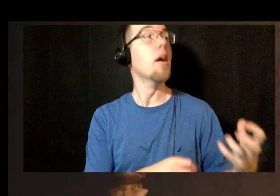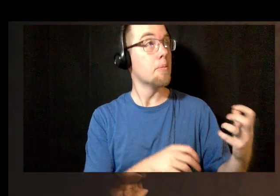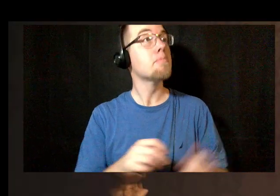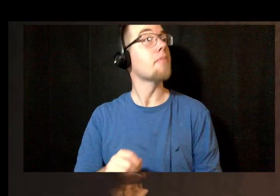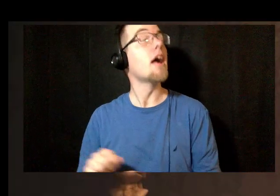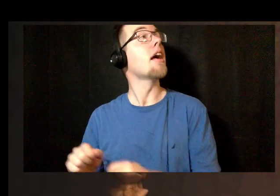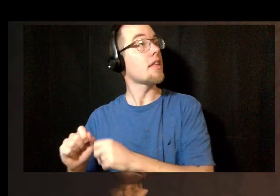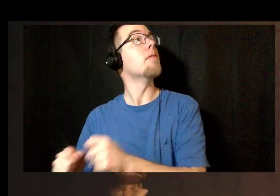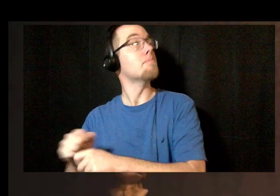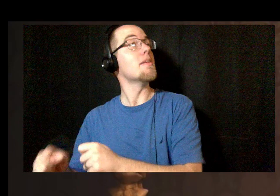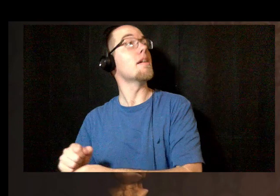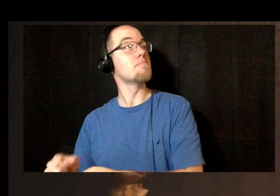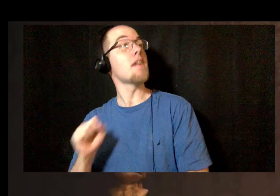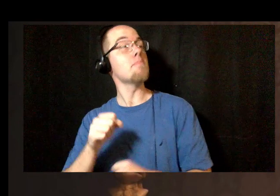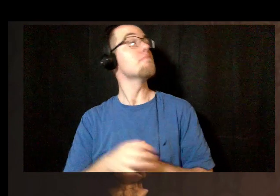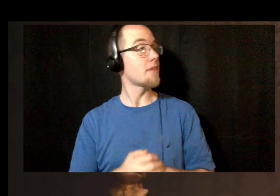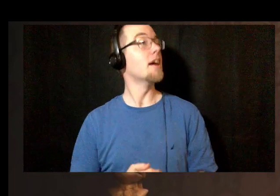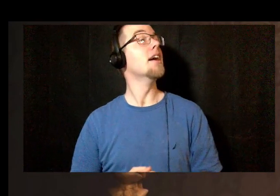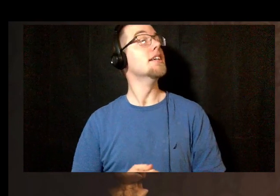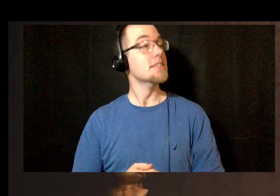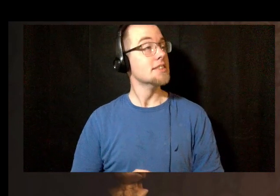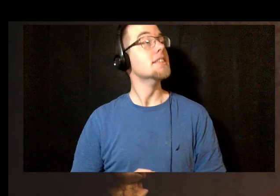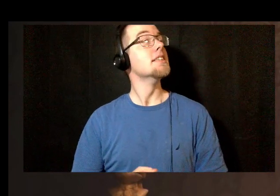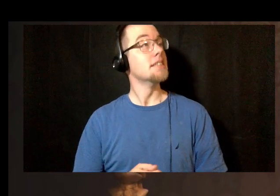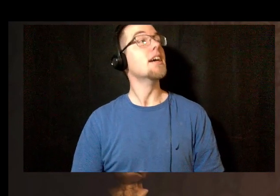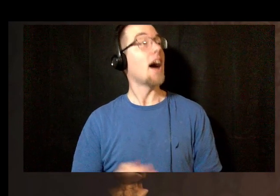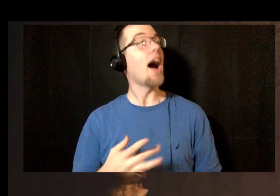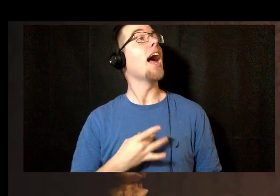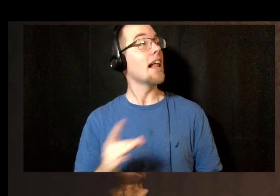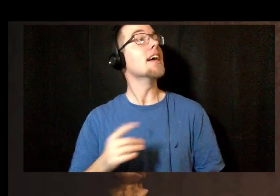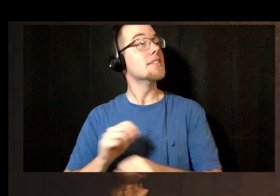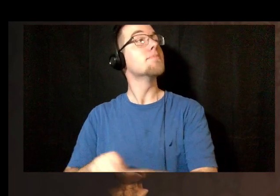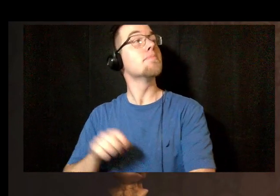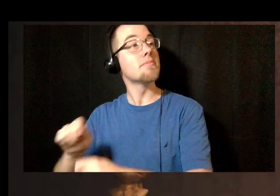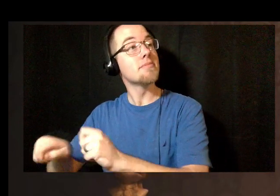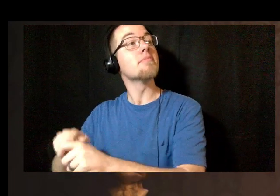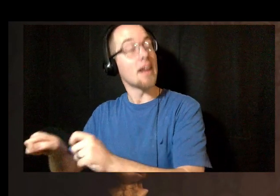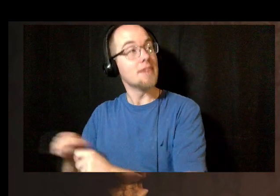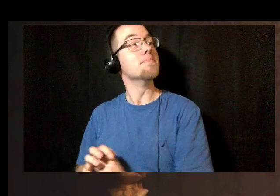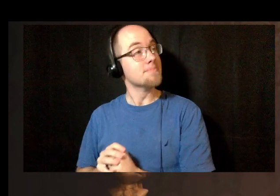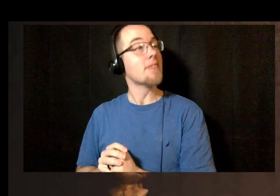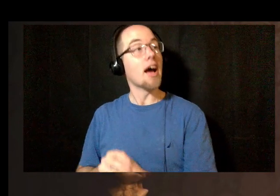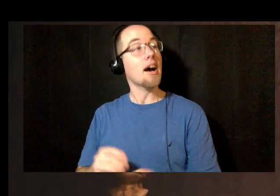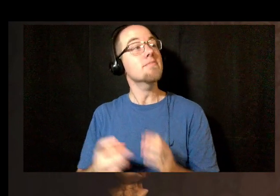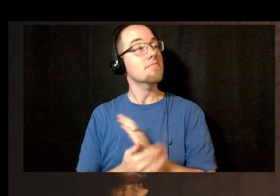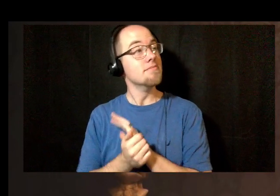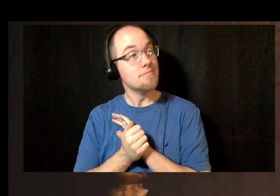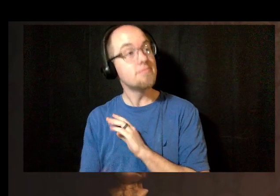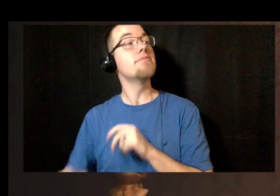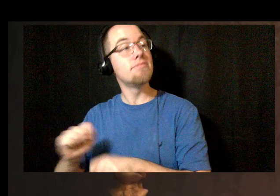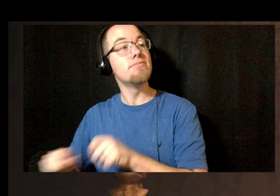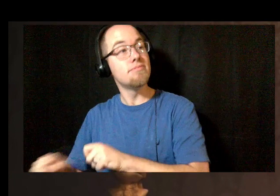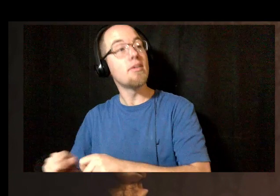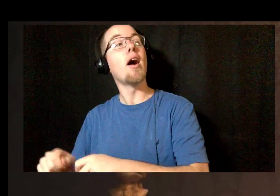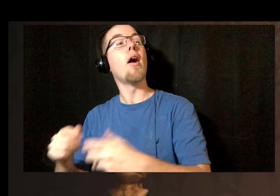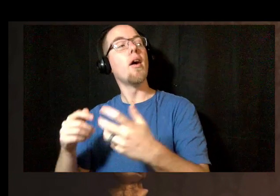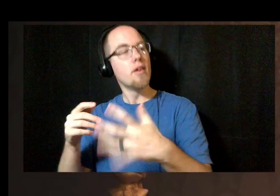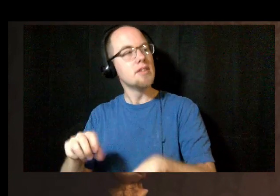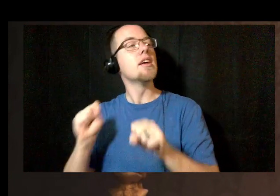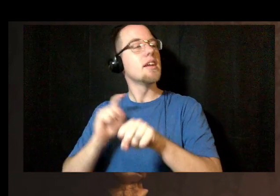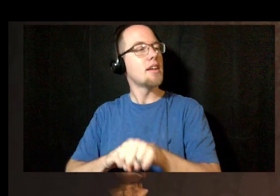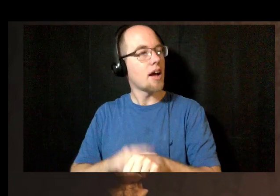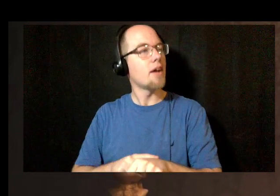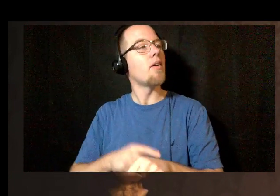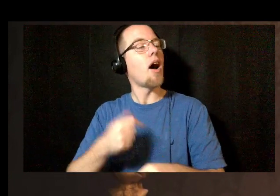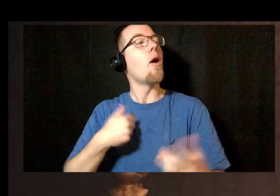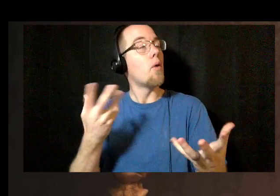Yep, cool, man. Yep. Now, I like tying knots. I'm quite good at tying knots. If I tie something down, I take my time because I want